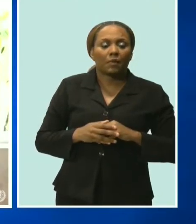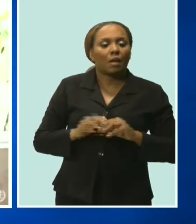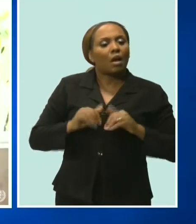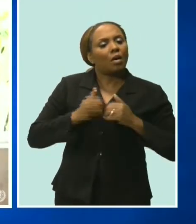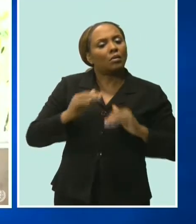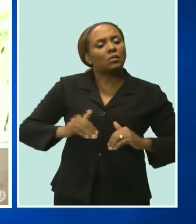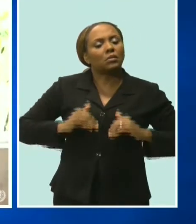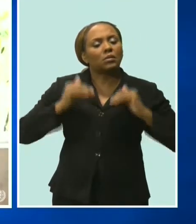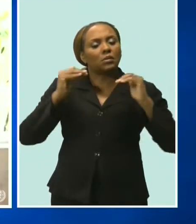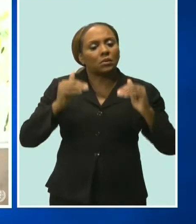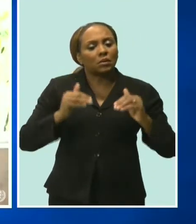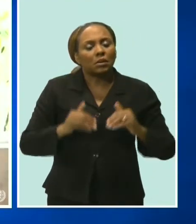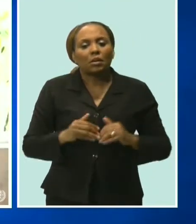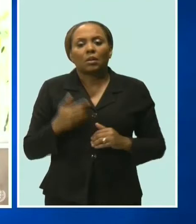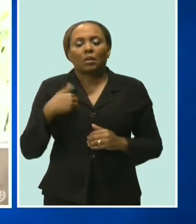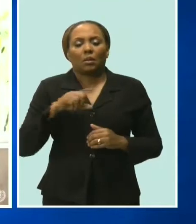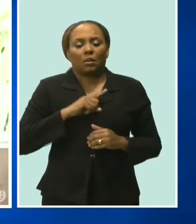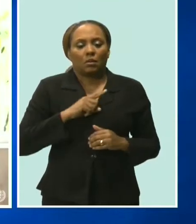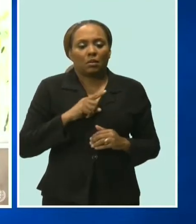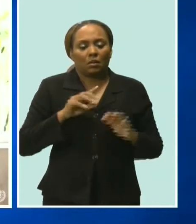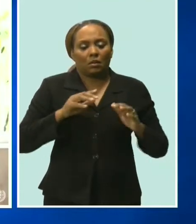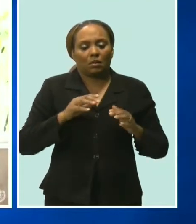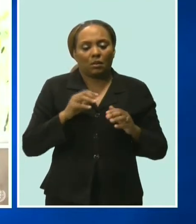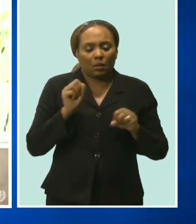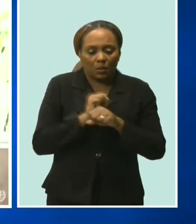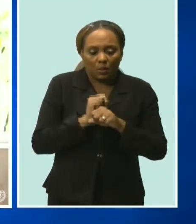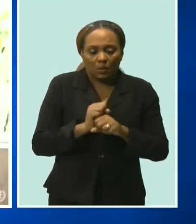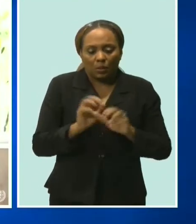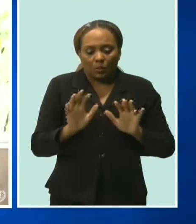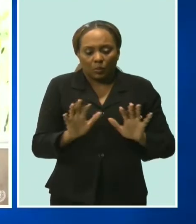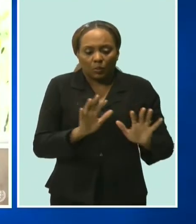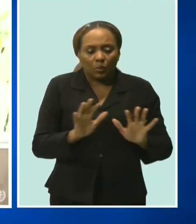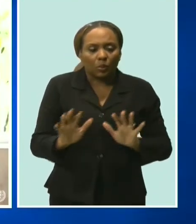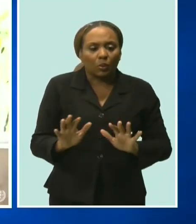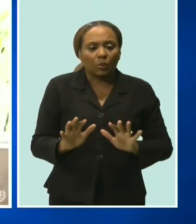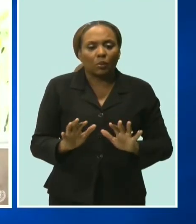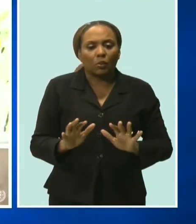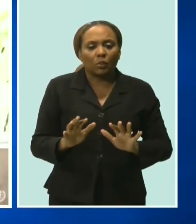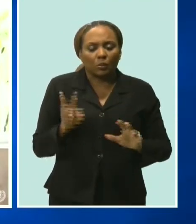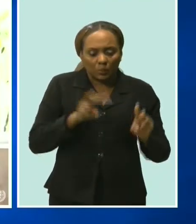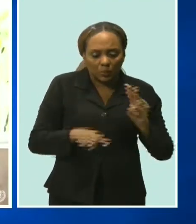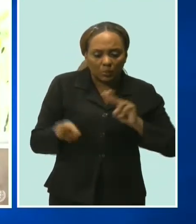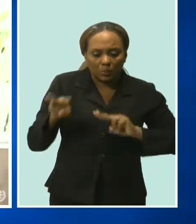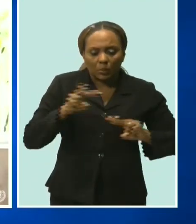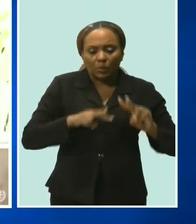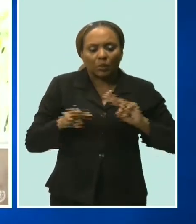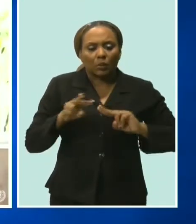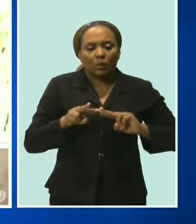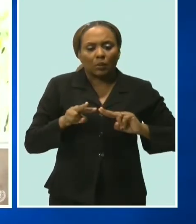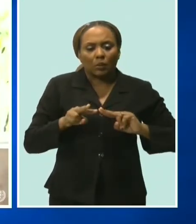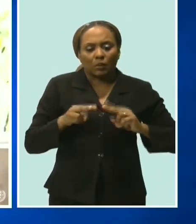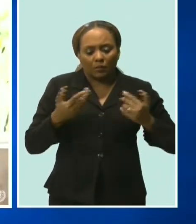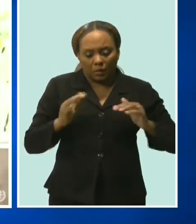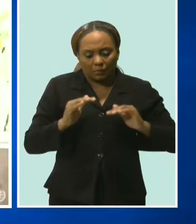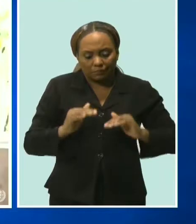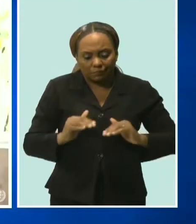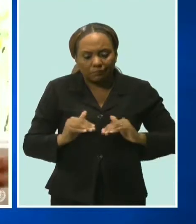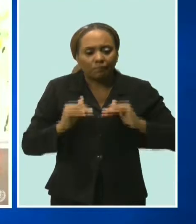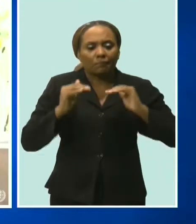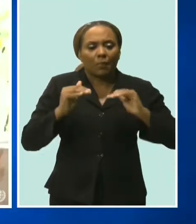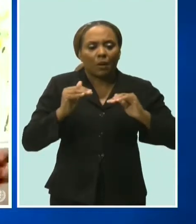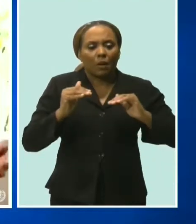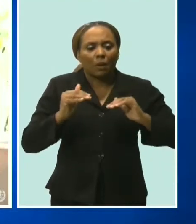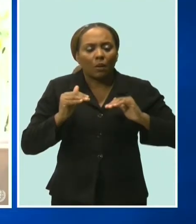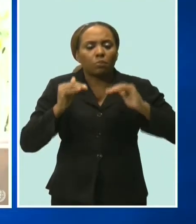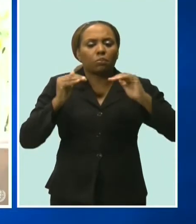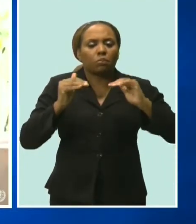pausing and breathing, and then moving again and claiming ground. And that's what we in the Caribbean have had to master, because we don't